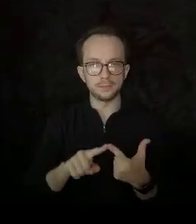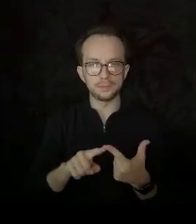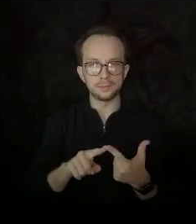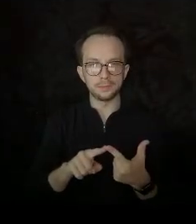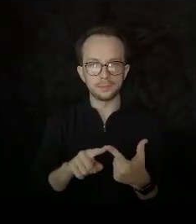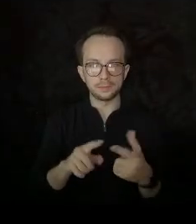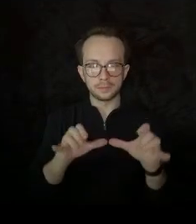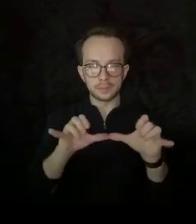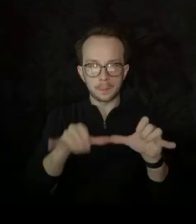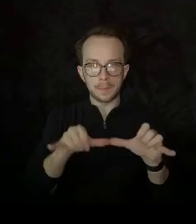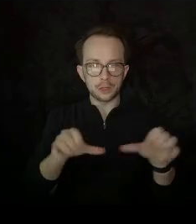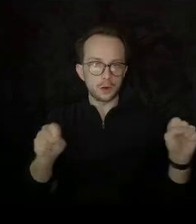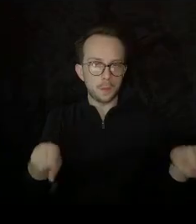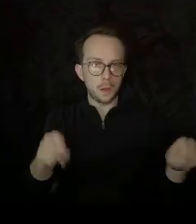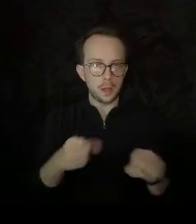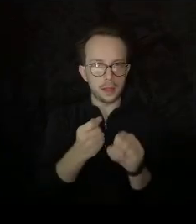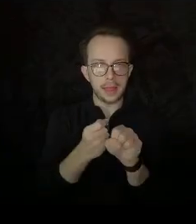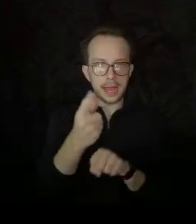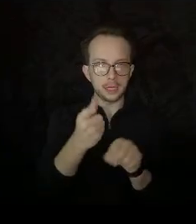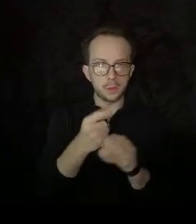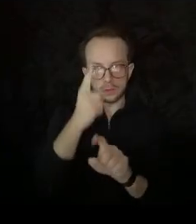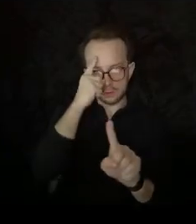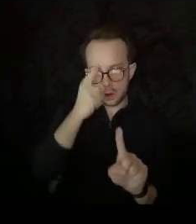measurable annual goals and benchmarks,